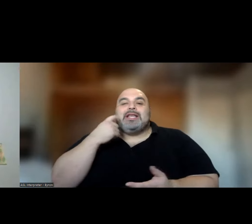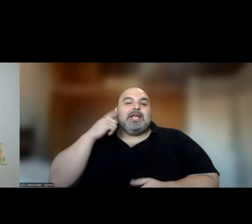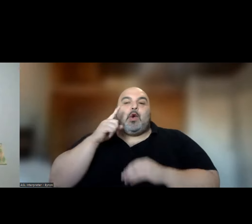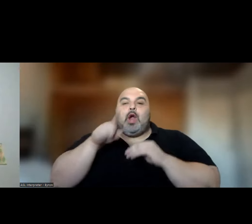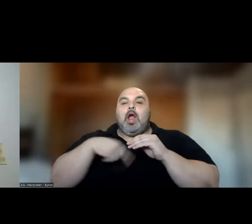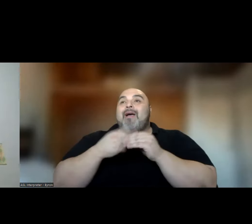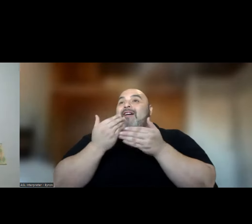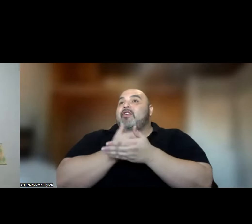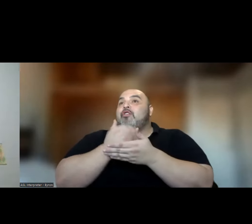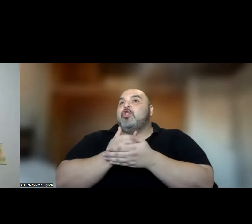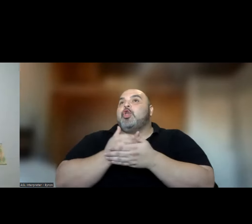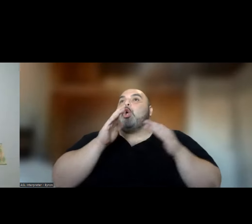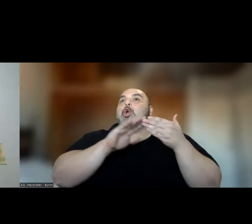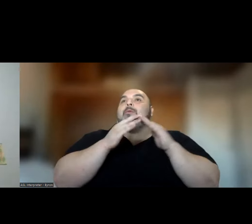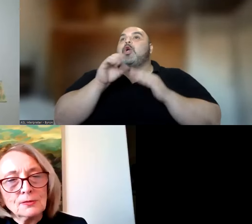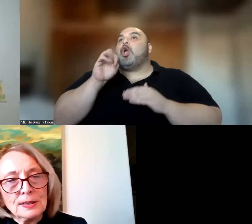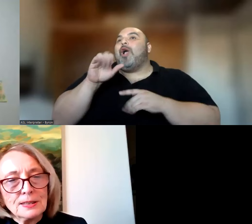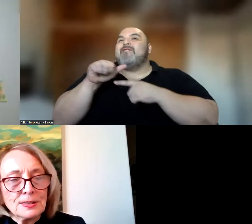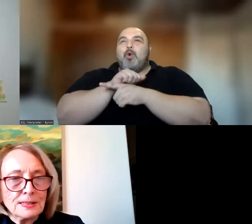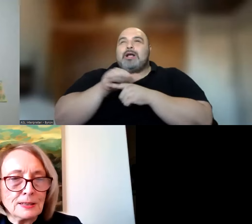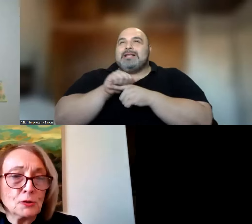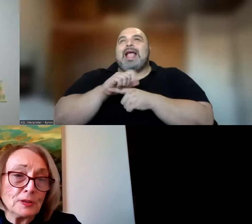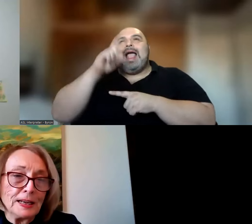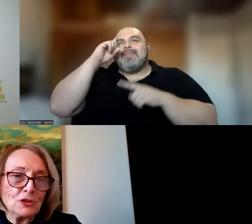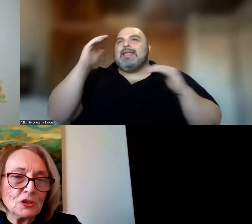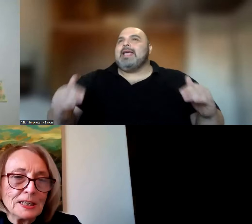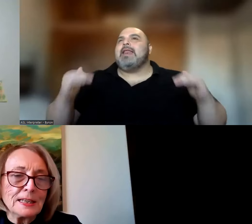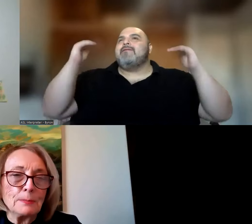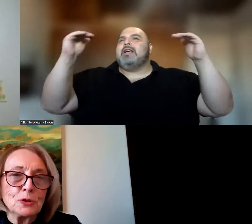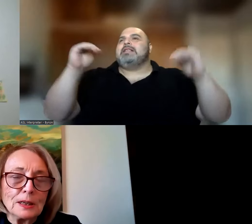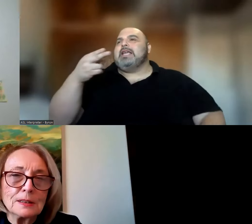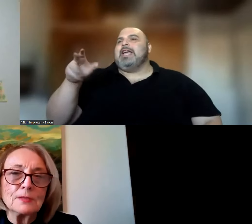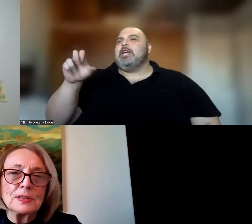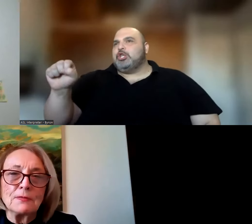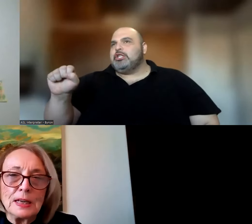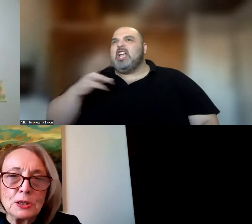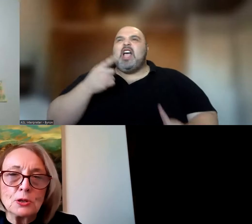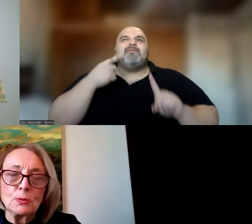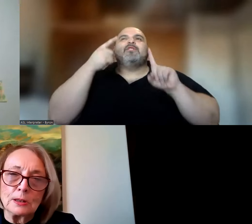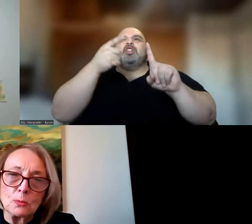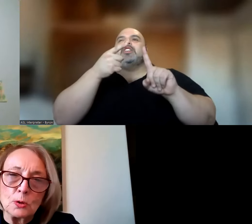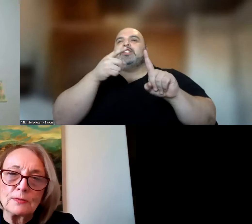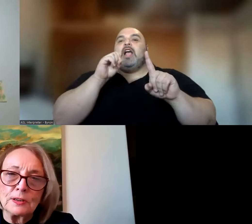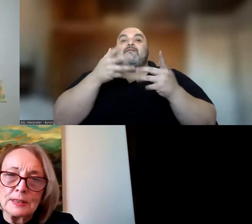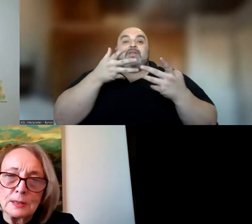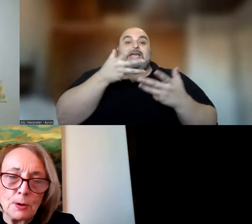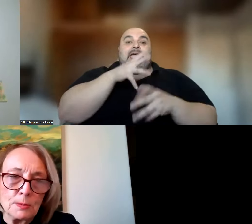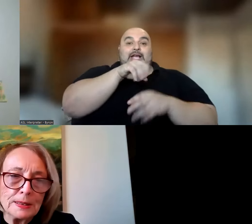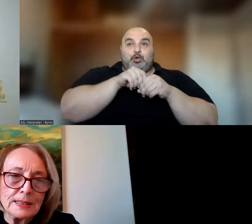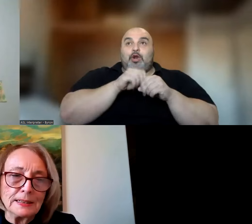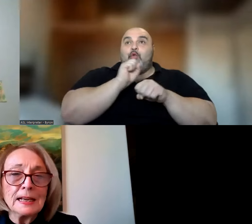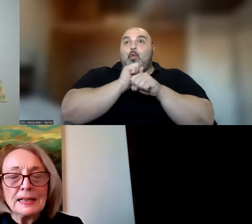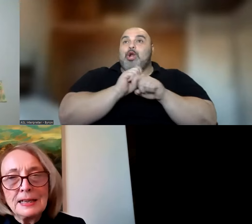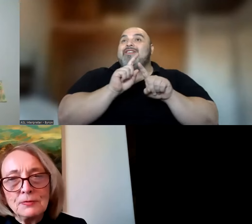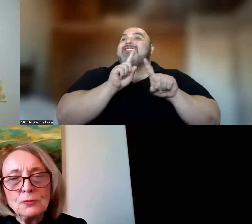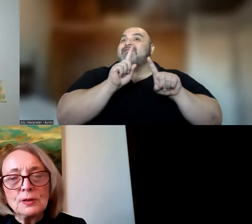the new community of practice, which I think advances sort of the HHS objectives of integrating the work of various